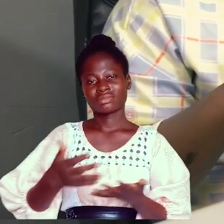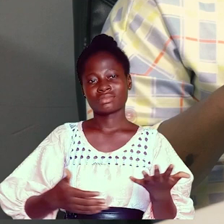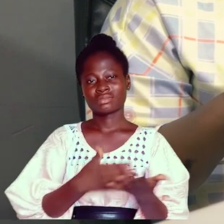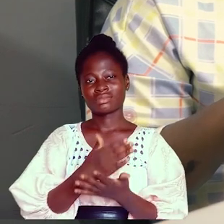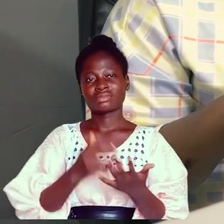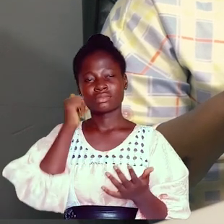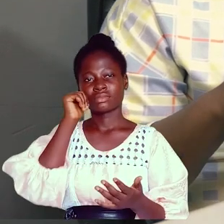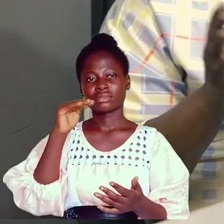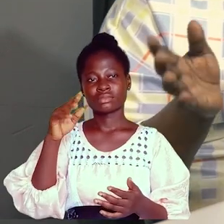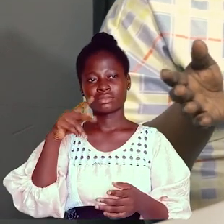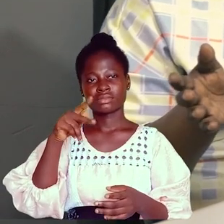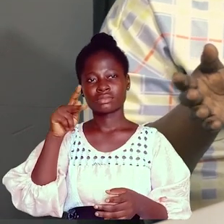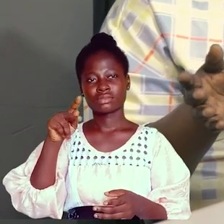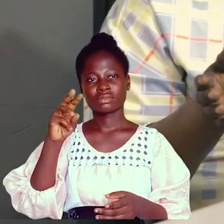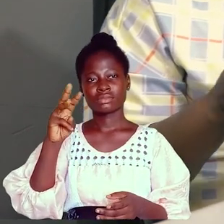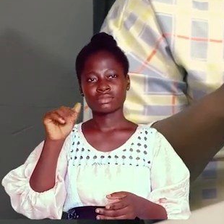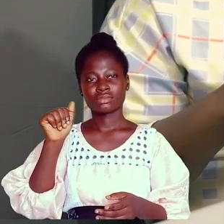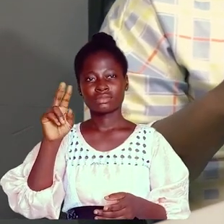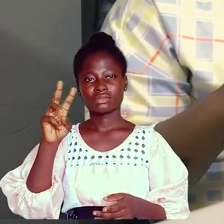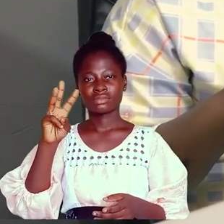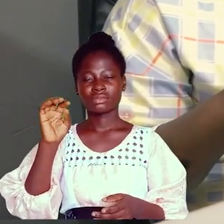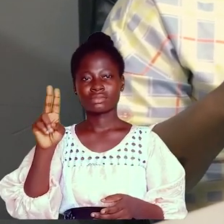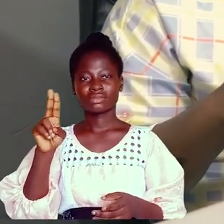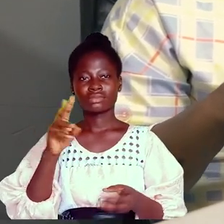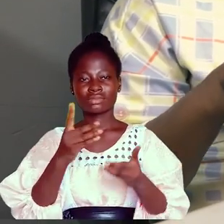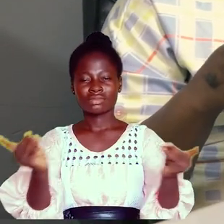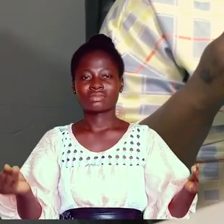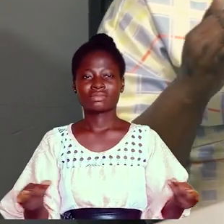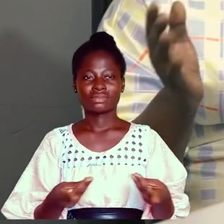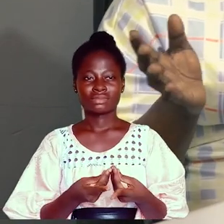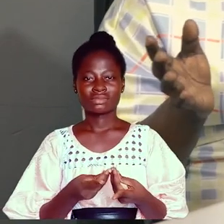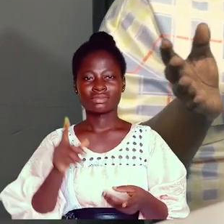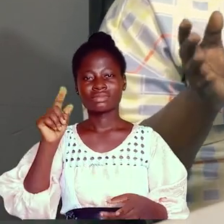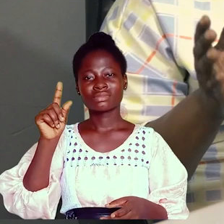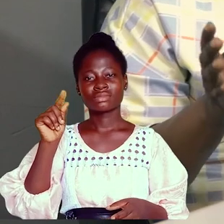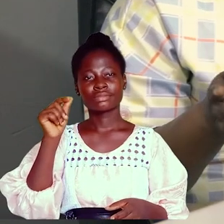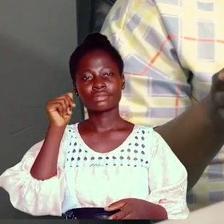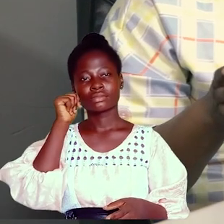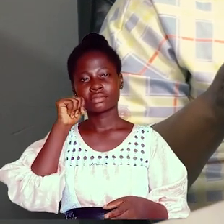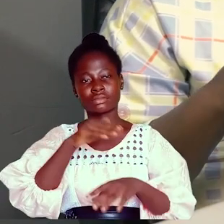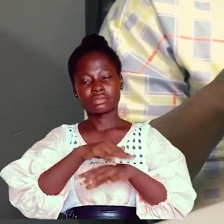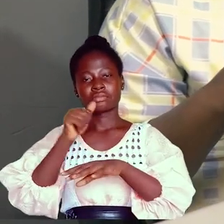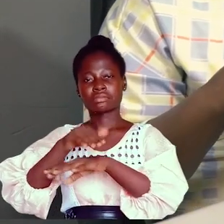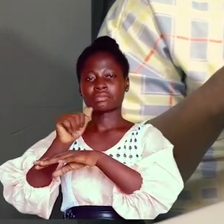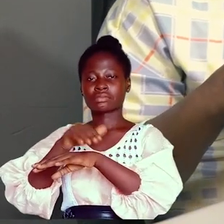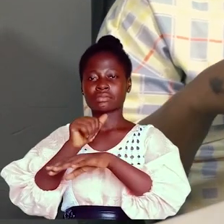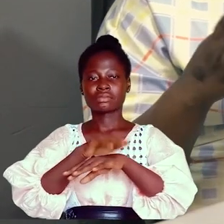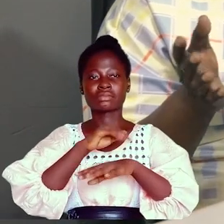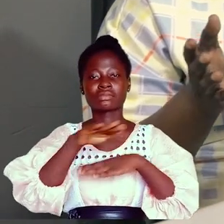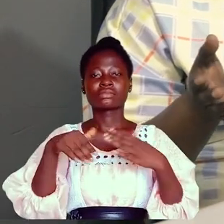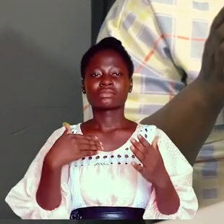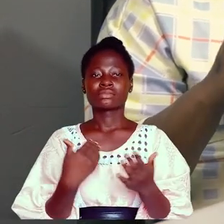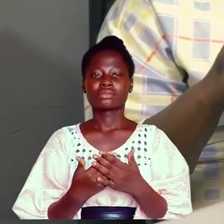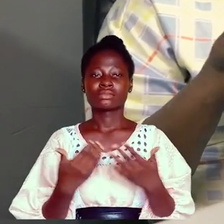some women in the Kwao West district. And out of the 20 women that we engaged,